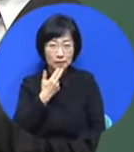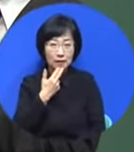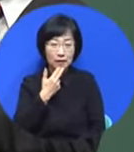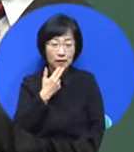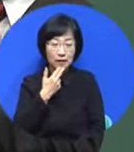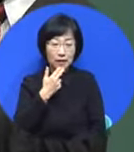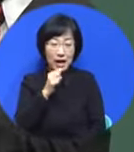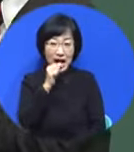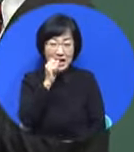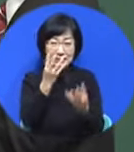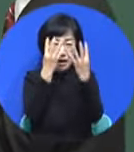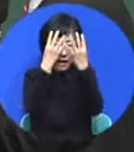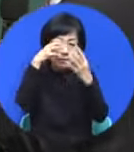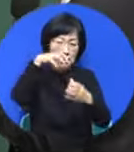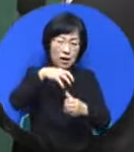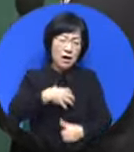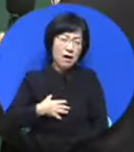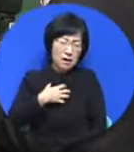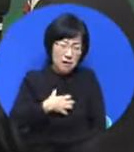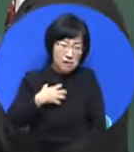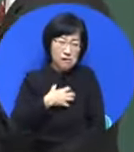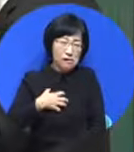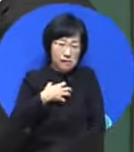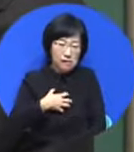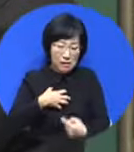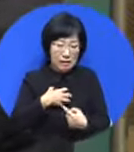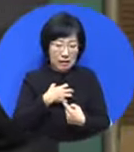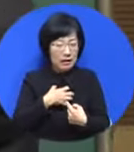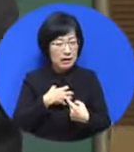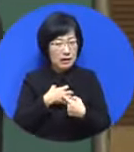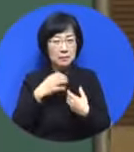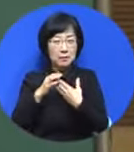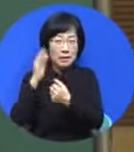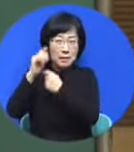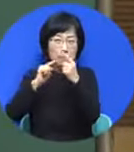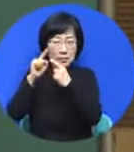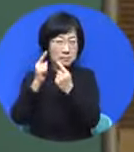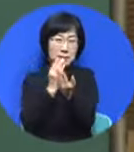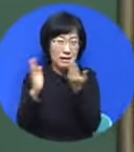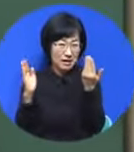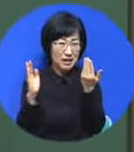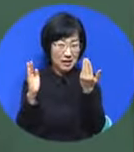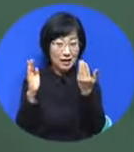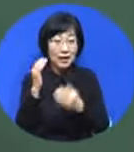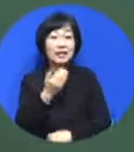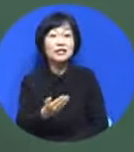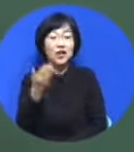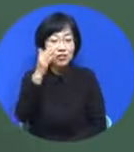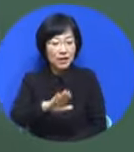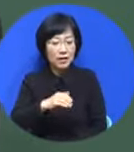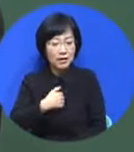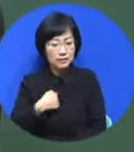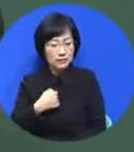It would be a different story if Joseph was so stressed and frustrated and resentful with what happened to him in prison.